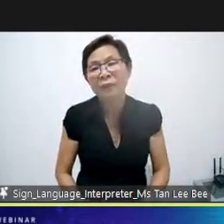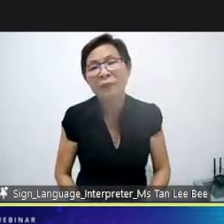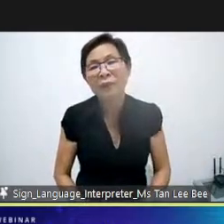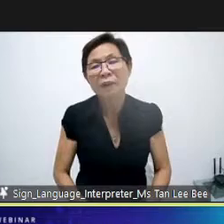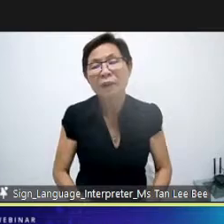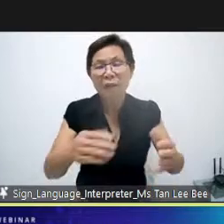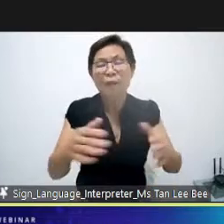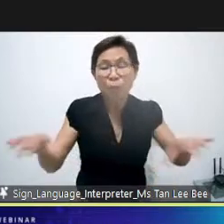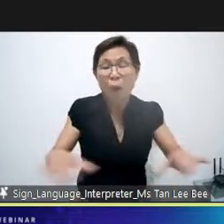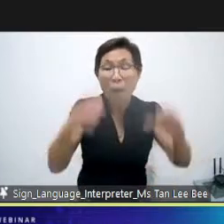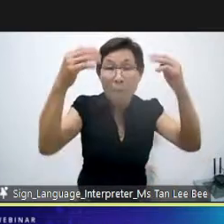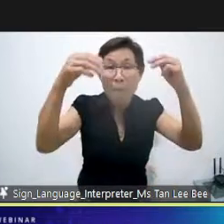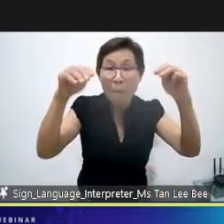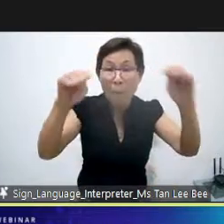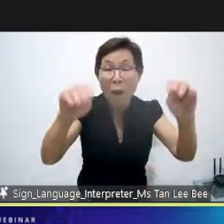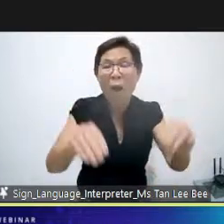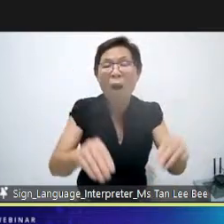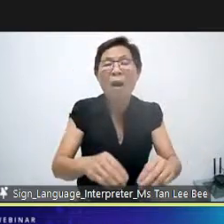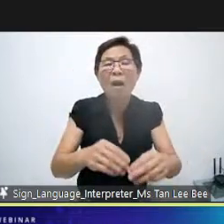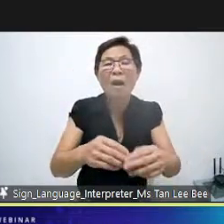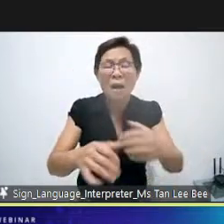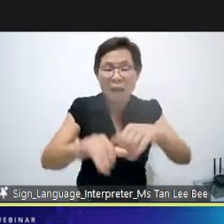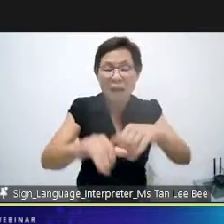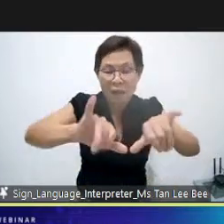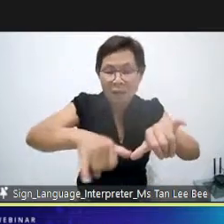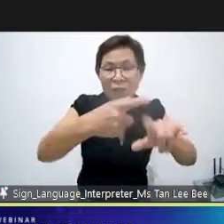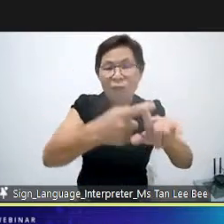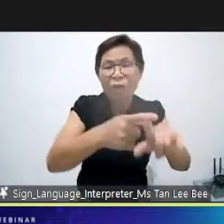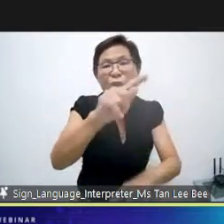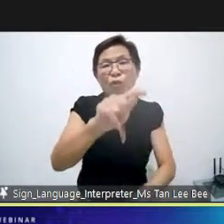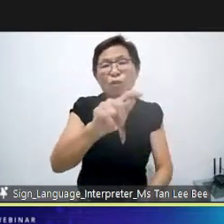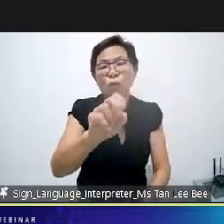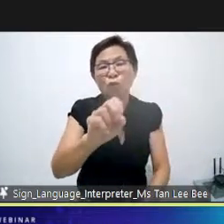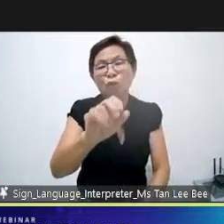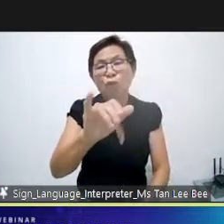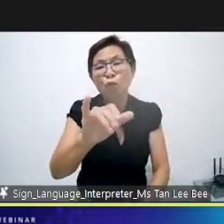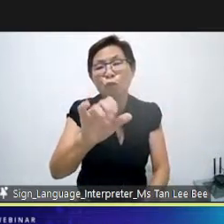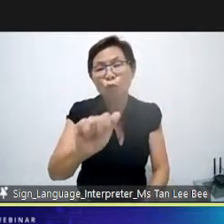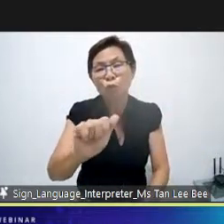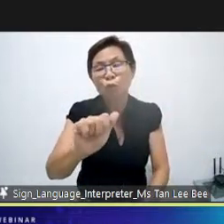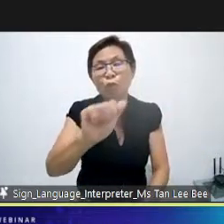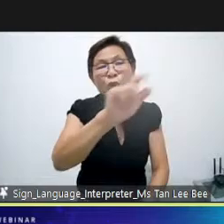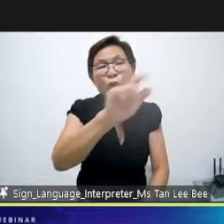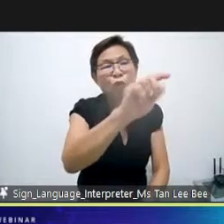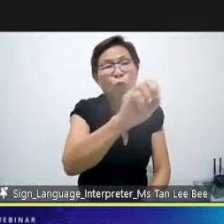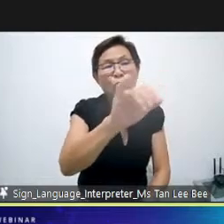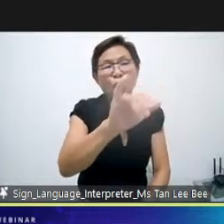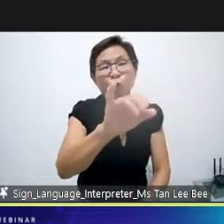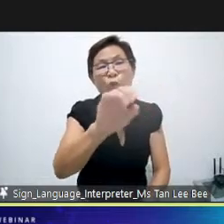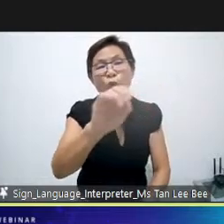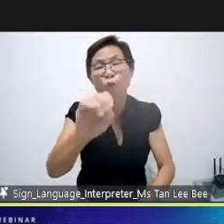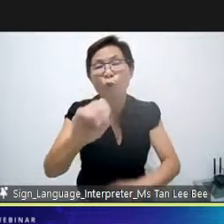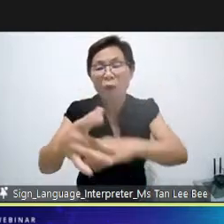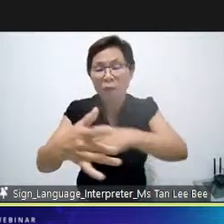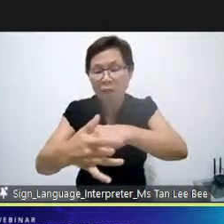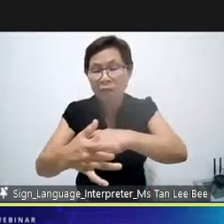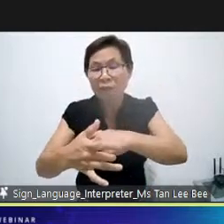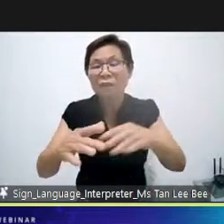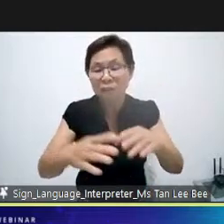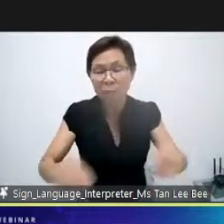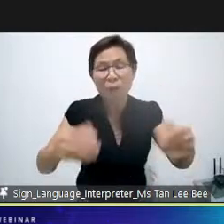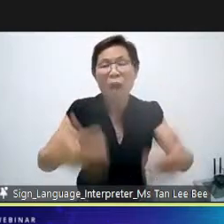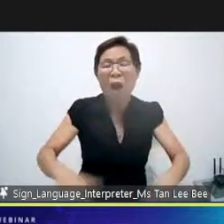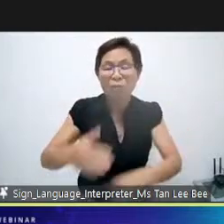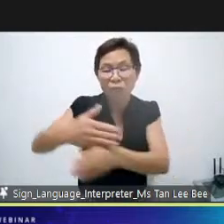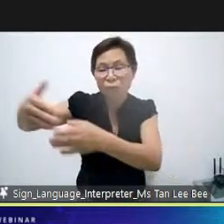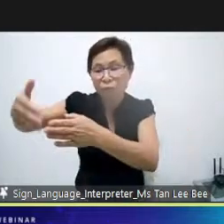in production system engineering from Toyohashi University of Technology, Japan, before finishing his Doctor of